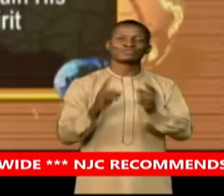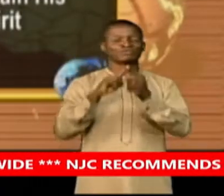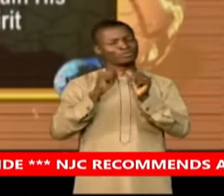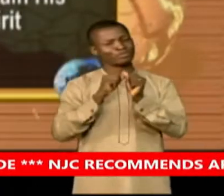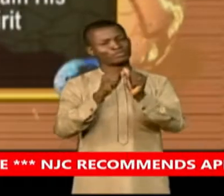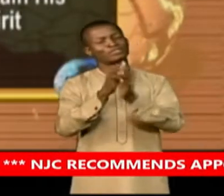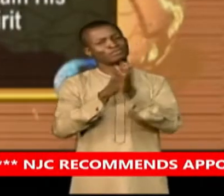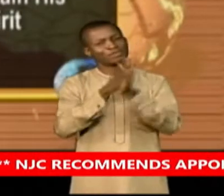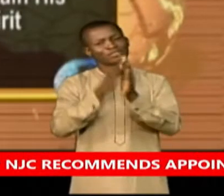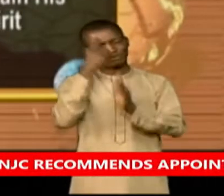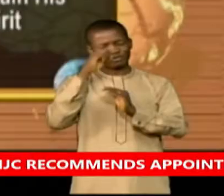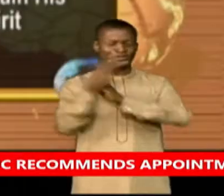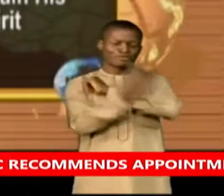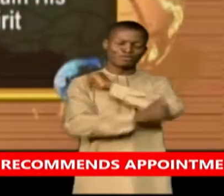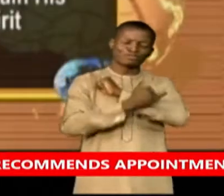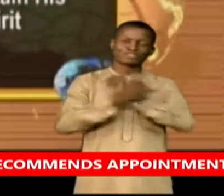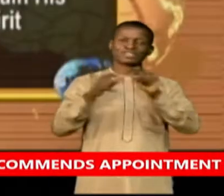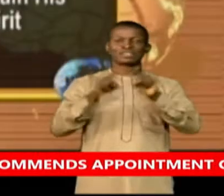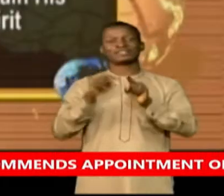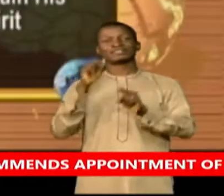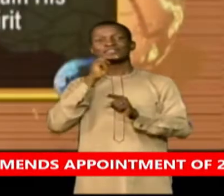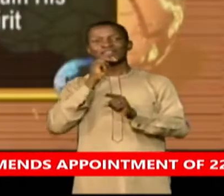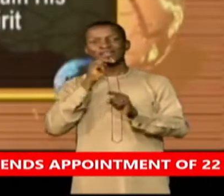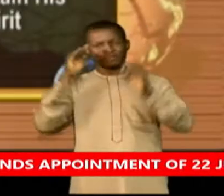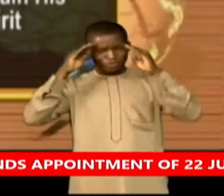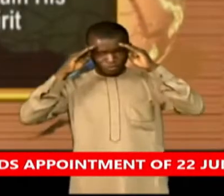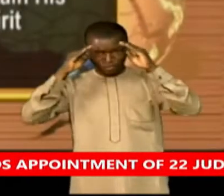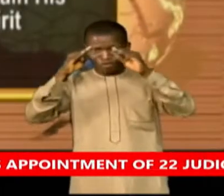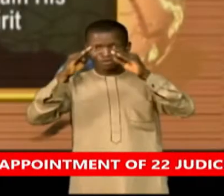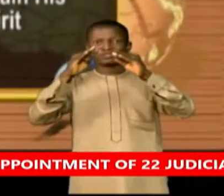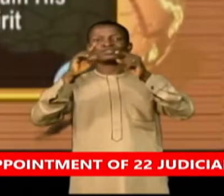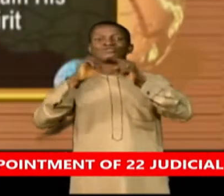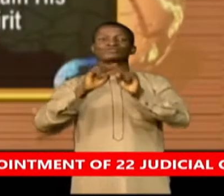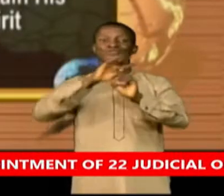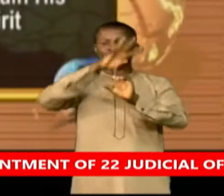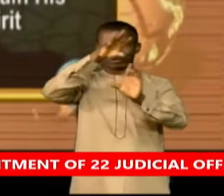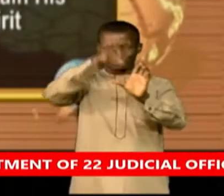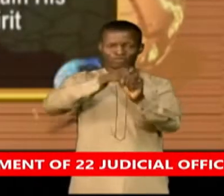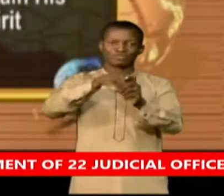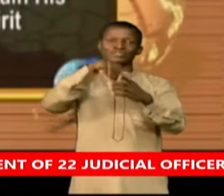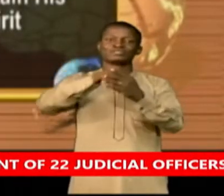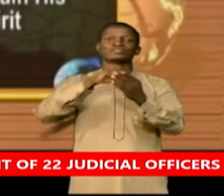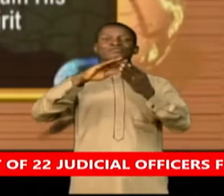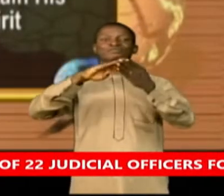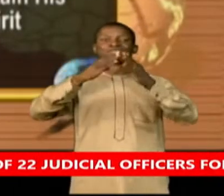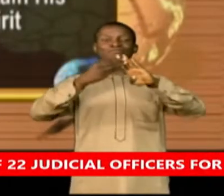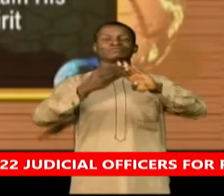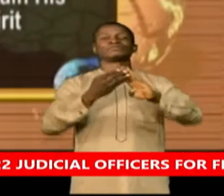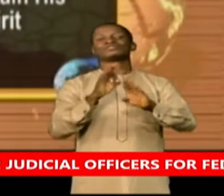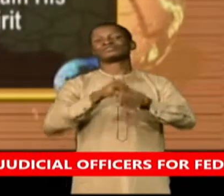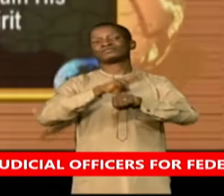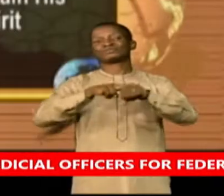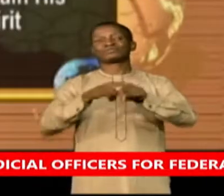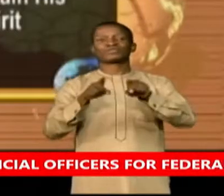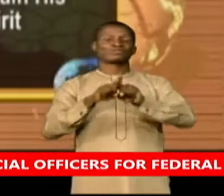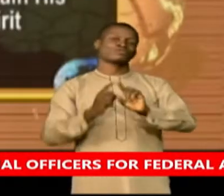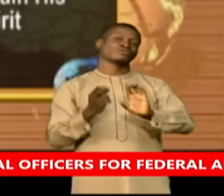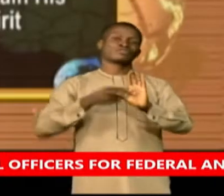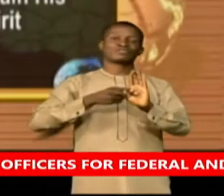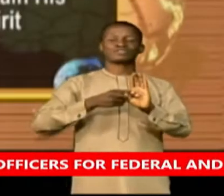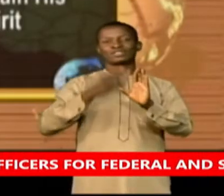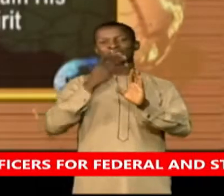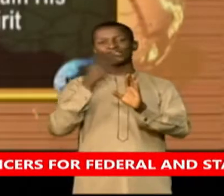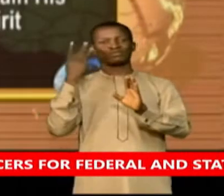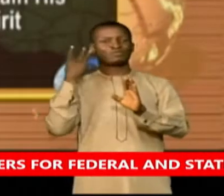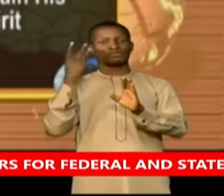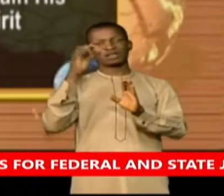for the country as Nigeria is destined to take her place in the Committee of Nations. He also enjoins the former Edo State